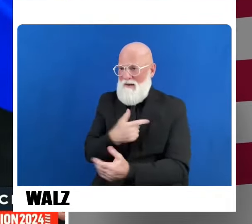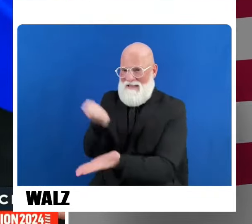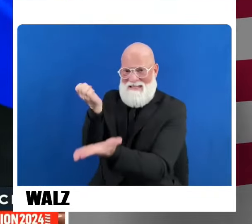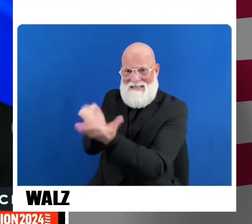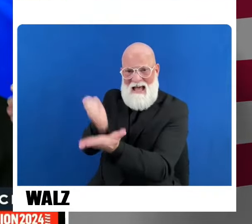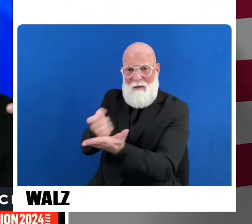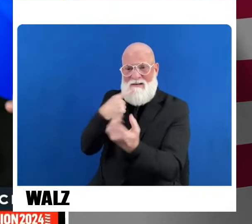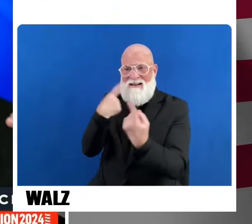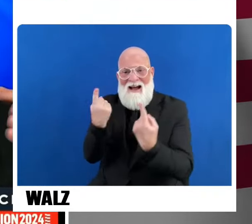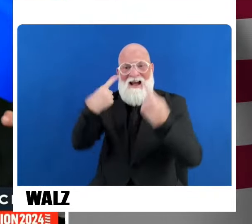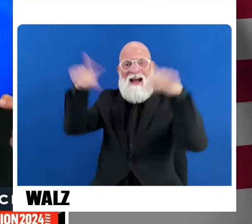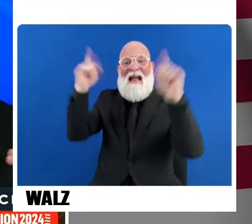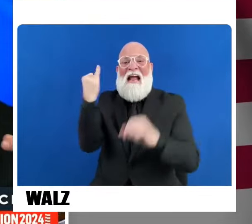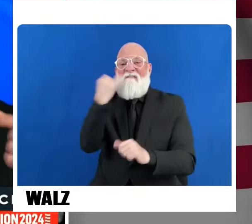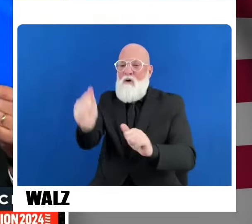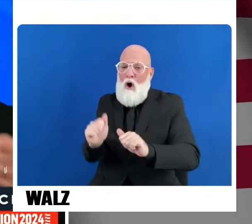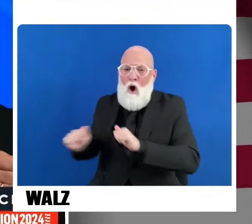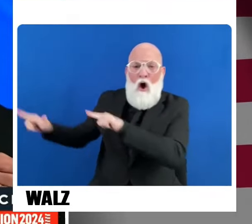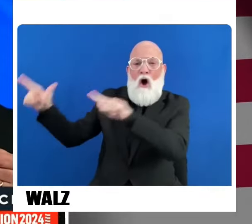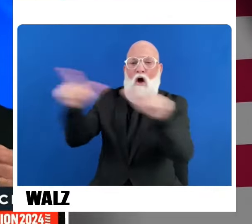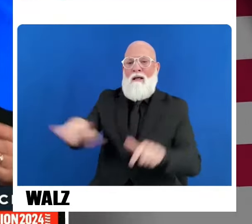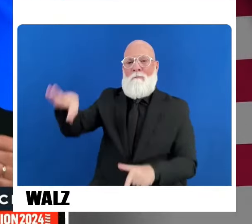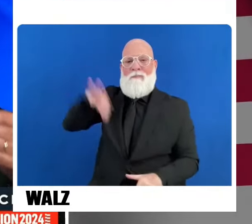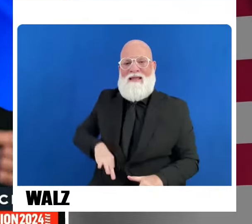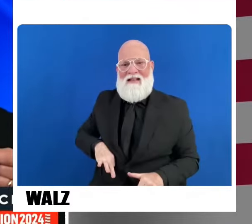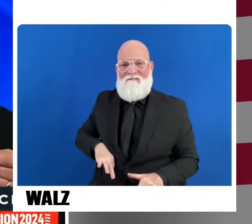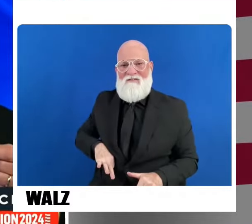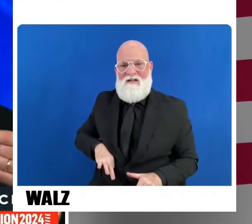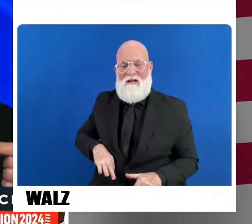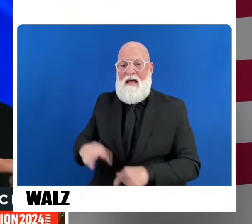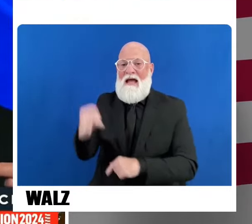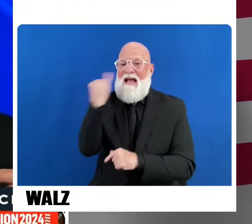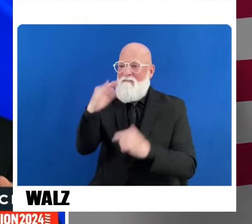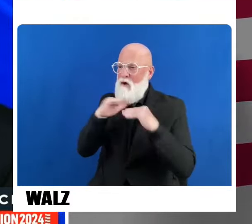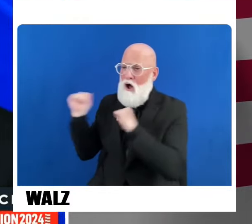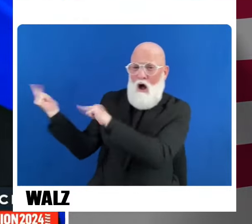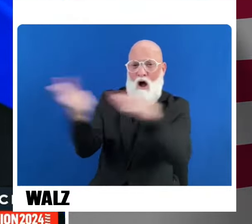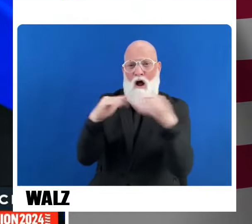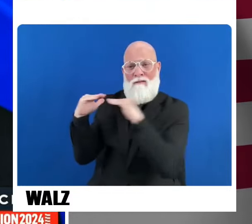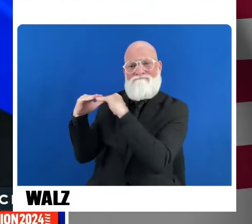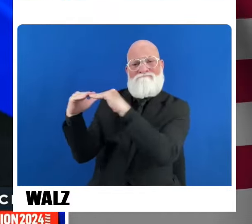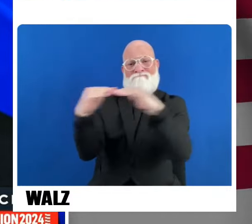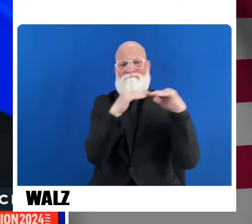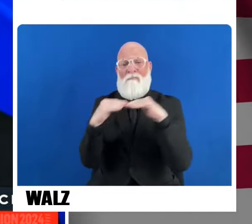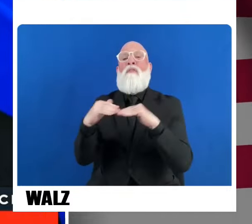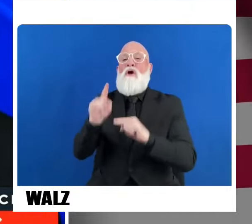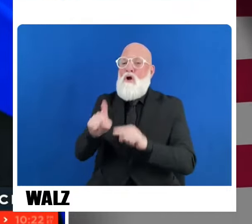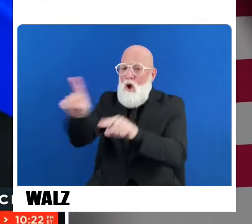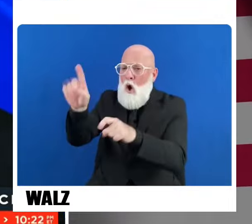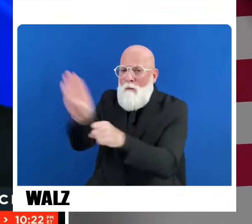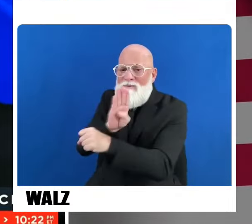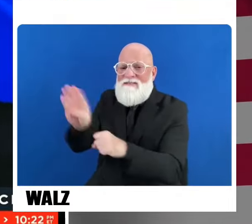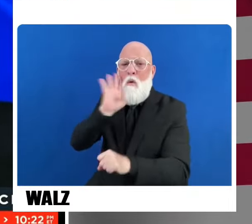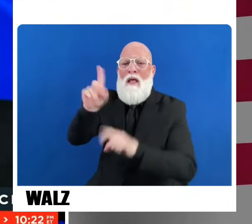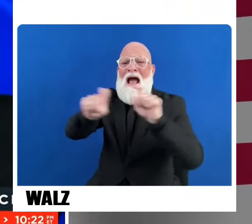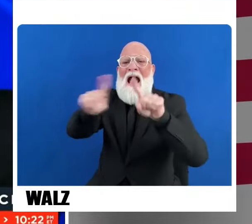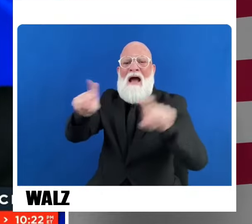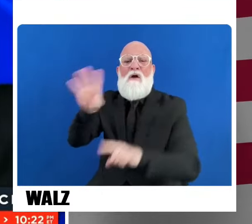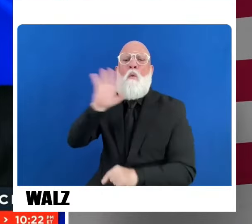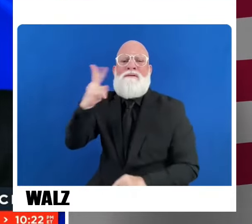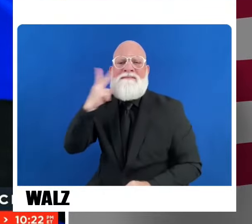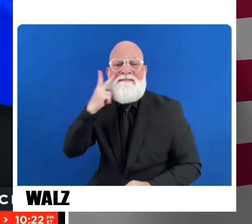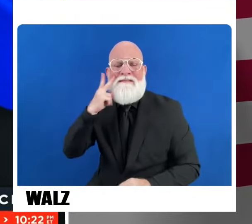family medical leave program, and I will tell you, go to the families or go to the businesses and ask them. As far as childcare on this, you have to